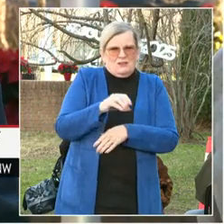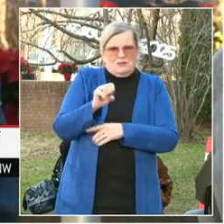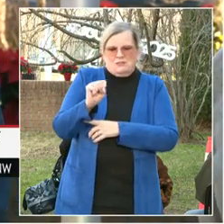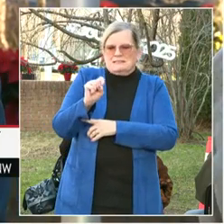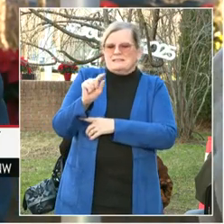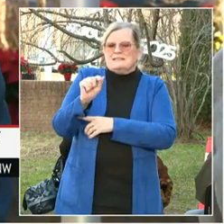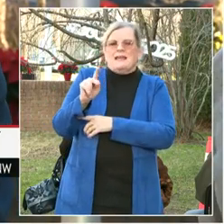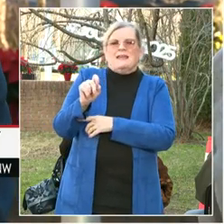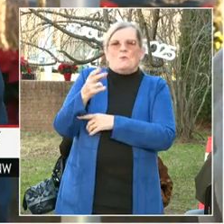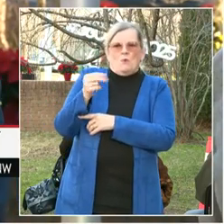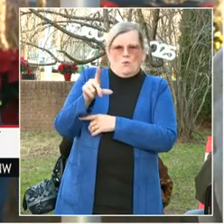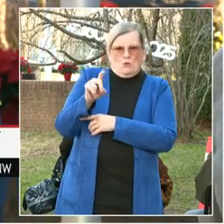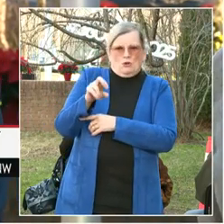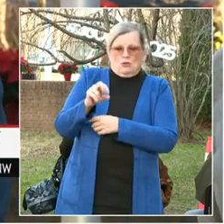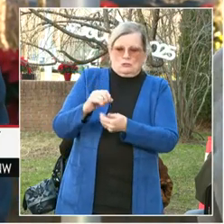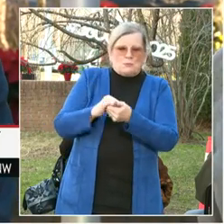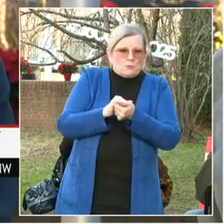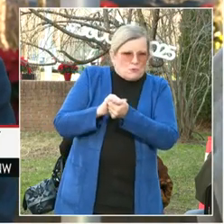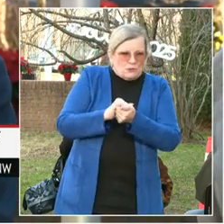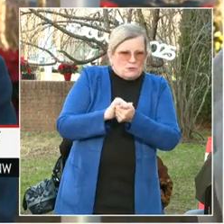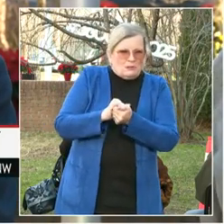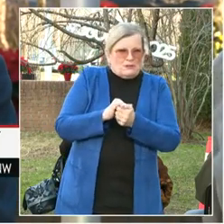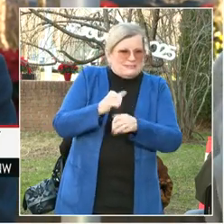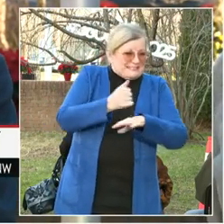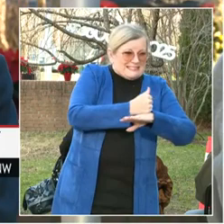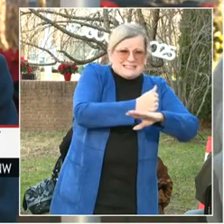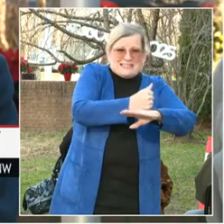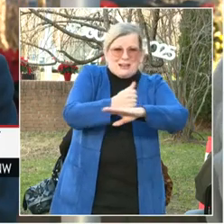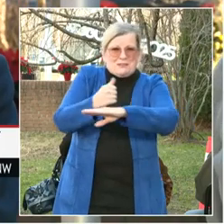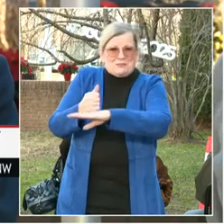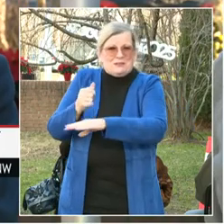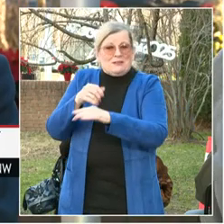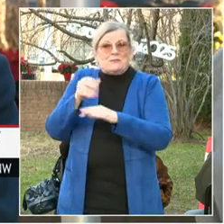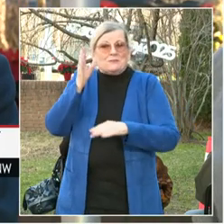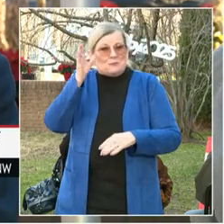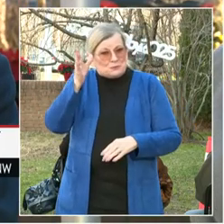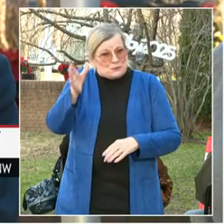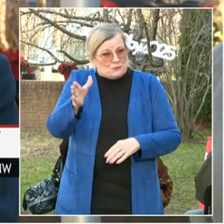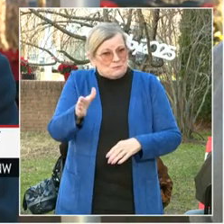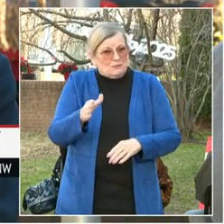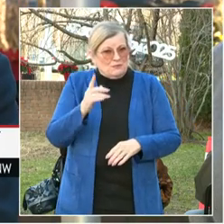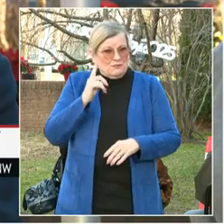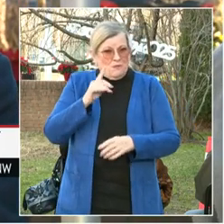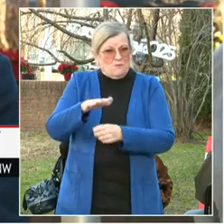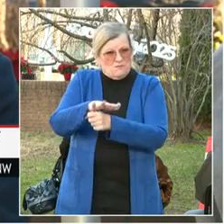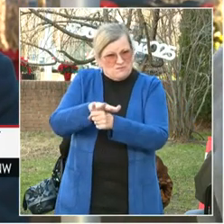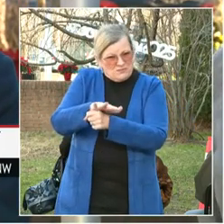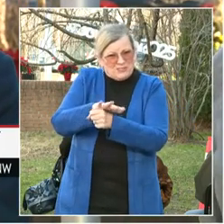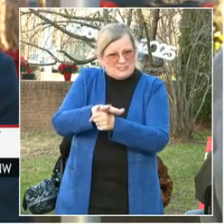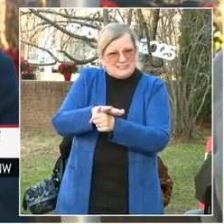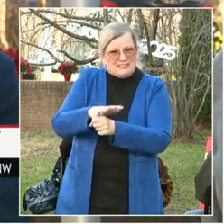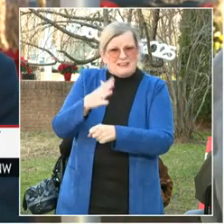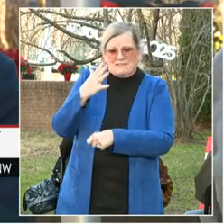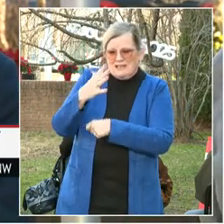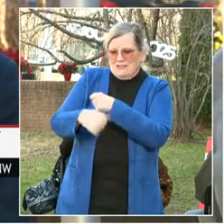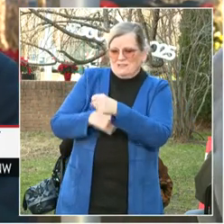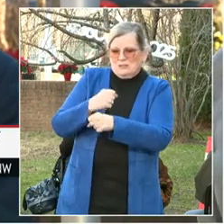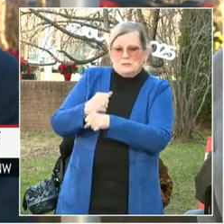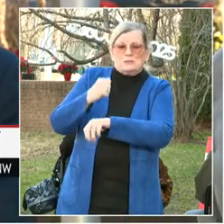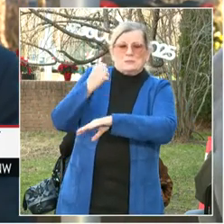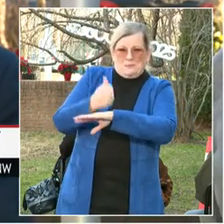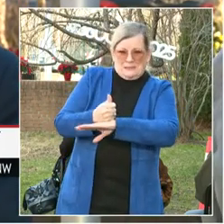outside of the planning areas, from major federal sites to faith-based institutions to affordable accessory apartments that will be important to reaching our